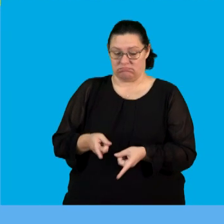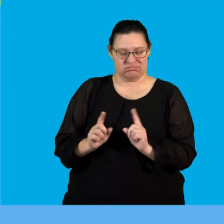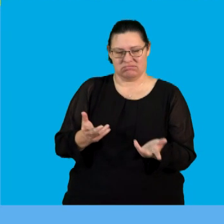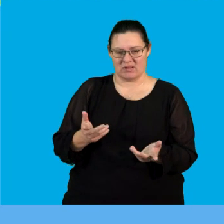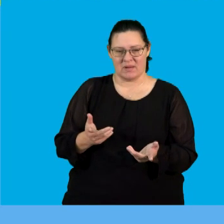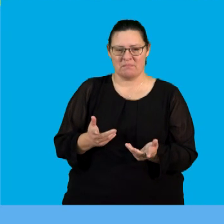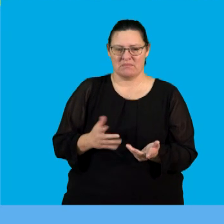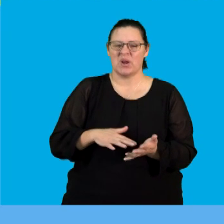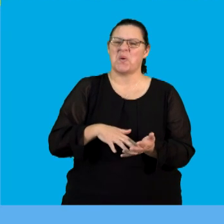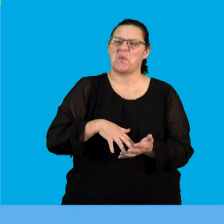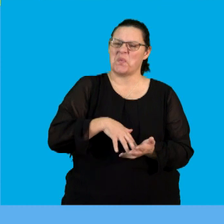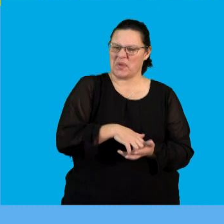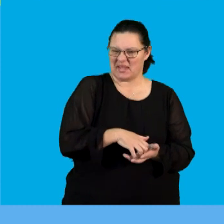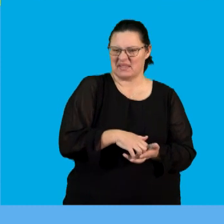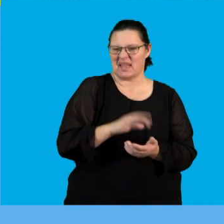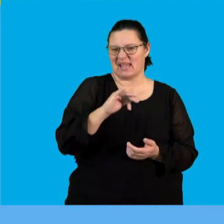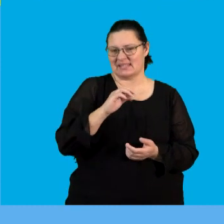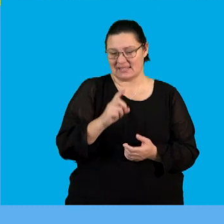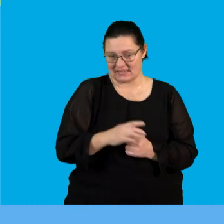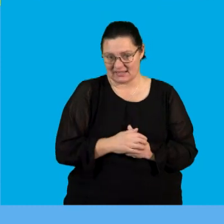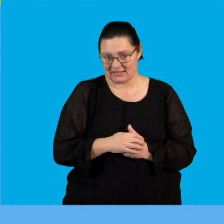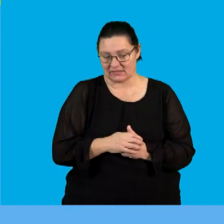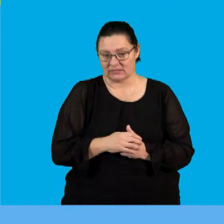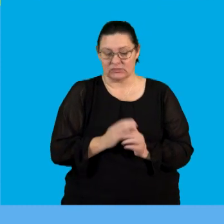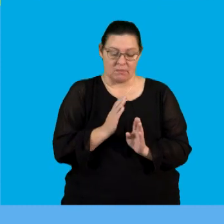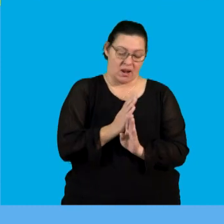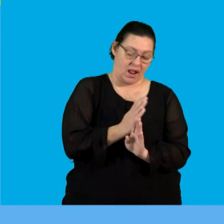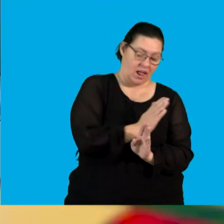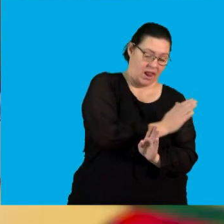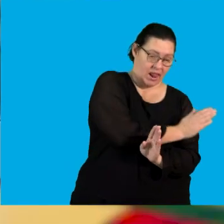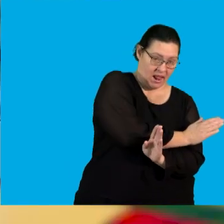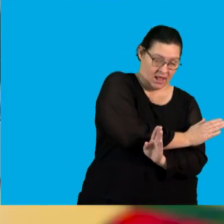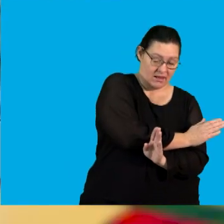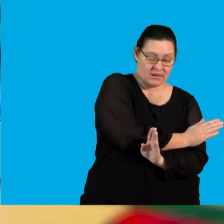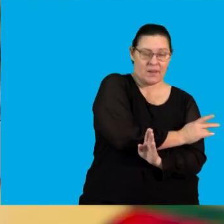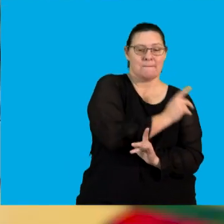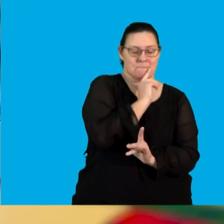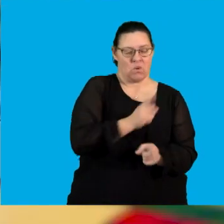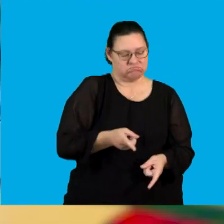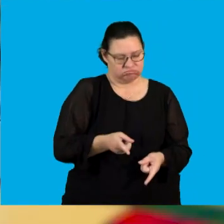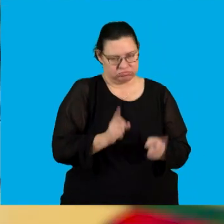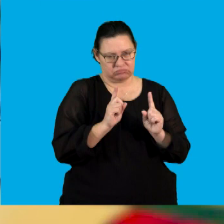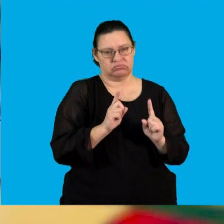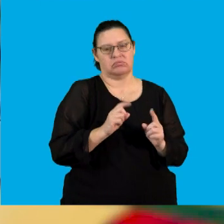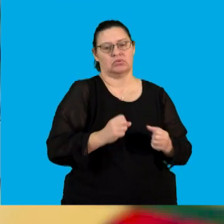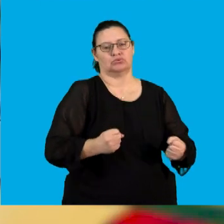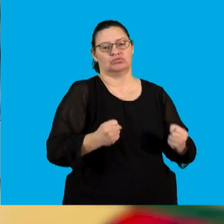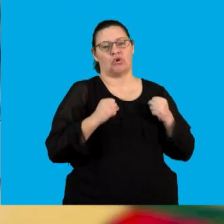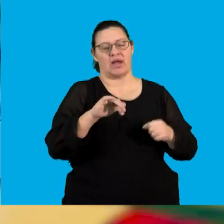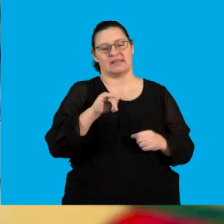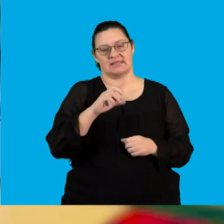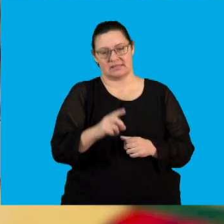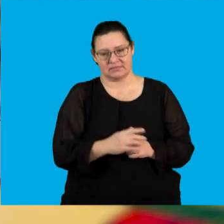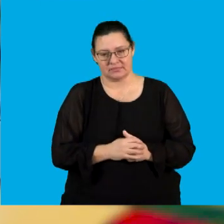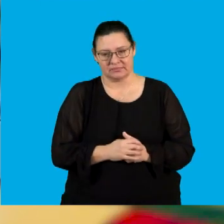7, it can be regarded as a weak acid. So the further you move away from 7, as you have said, towards 0, the